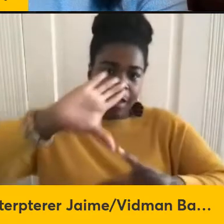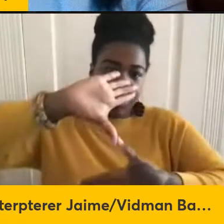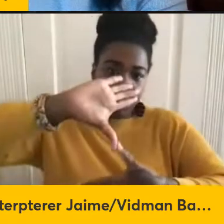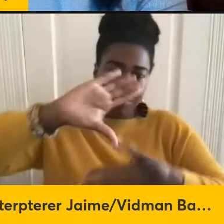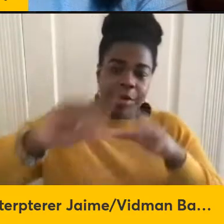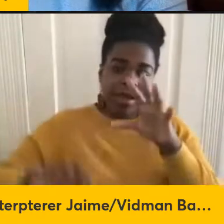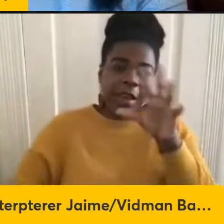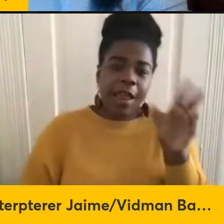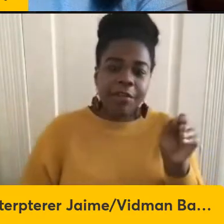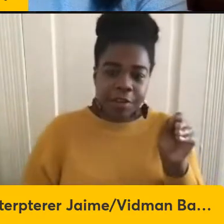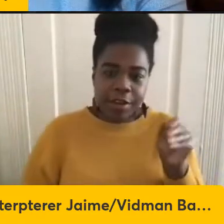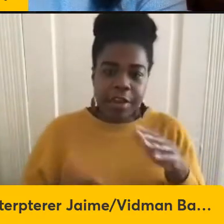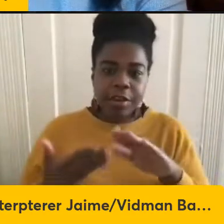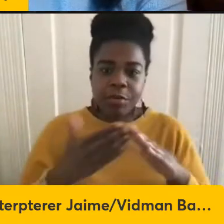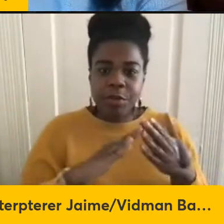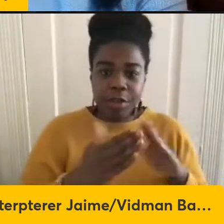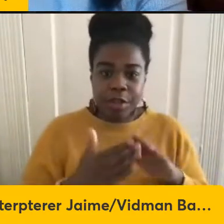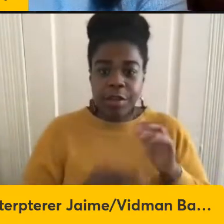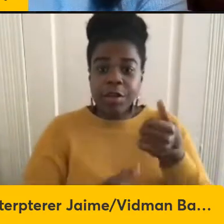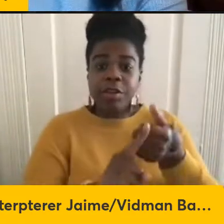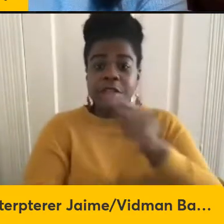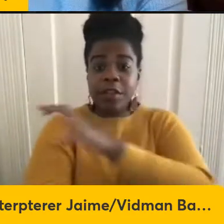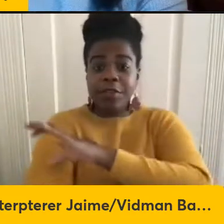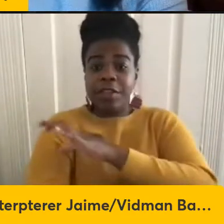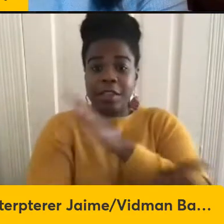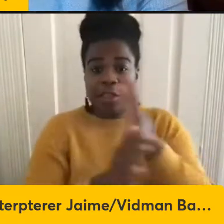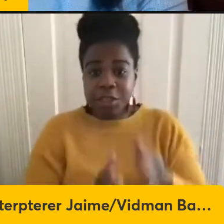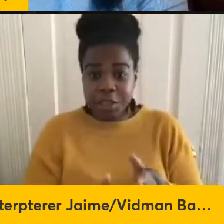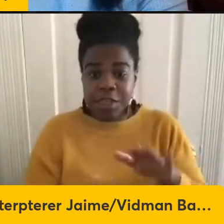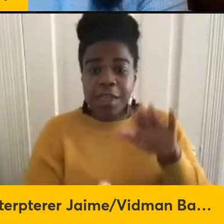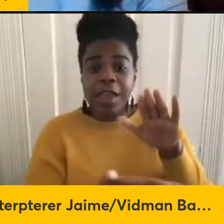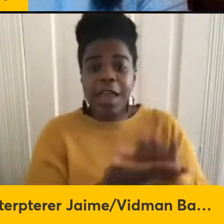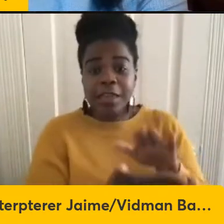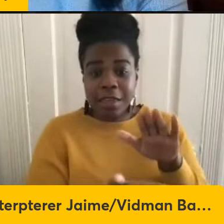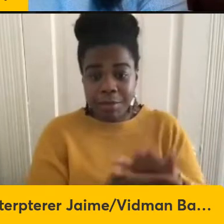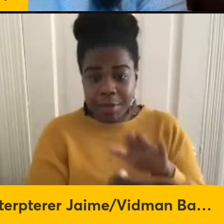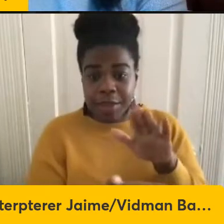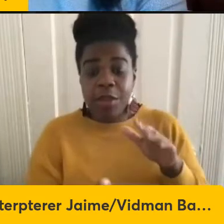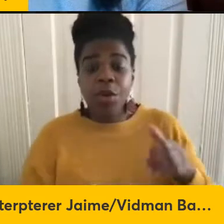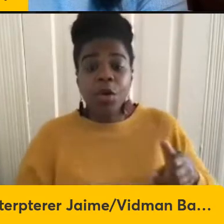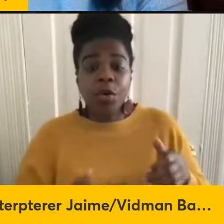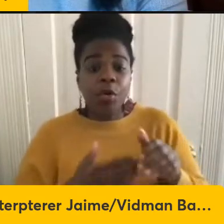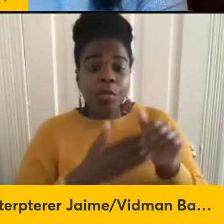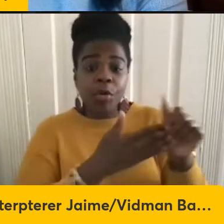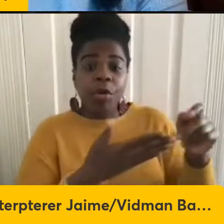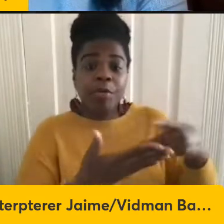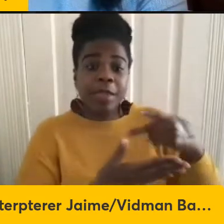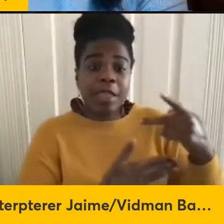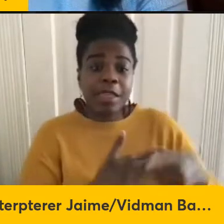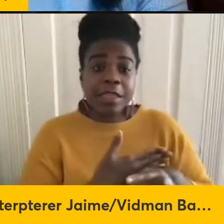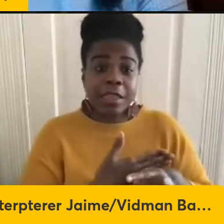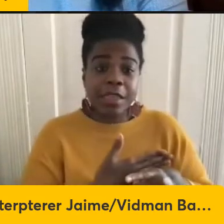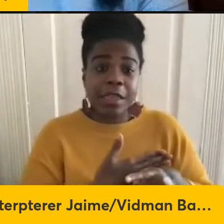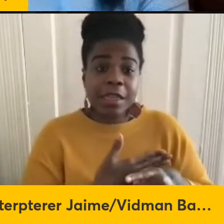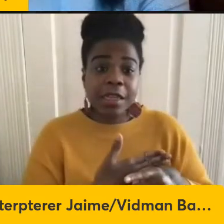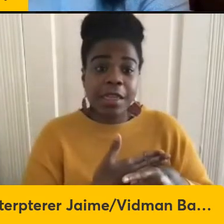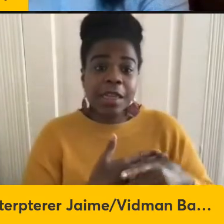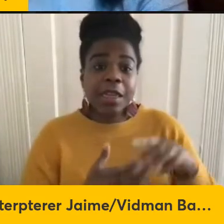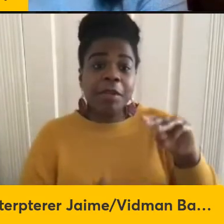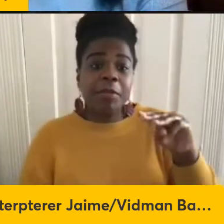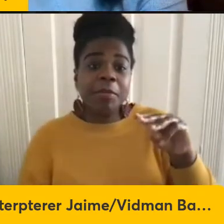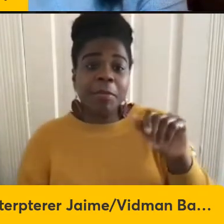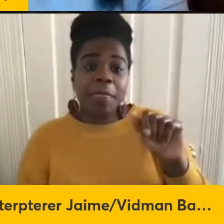She is a clinician and an academic who leads programs in health at